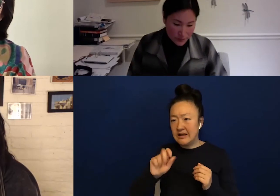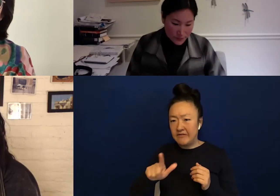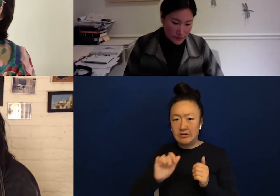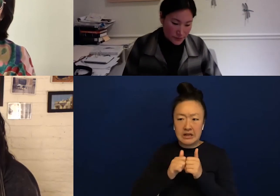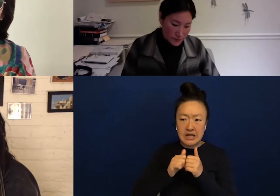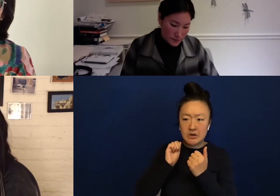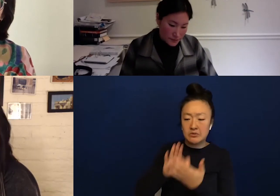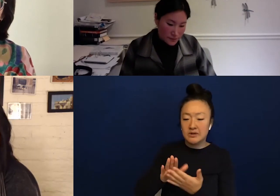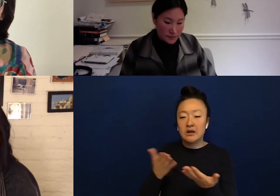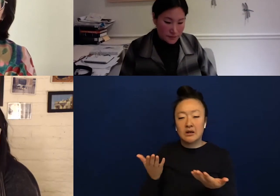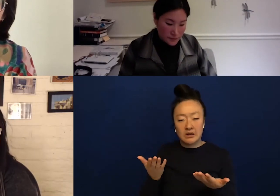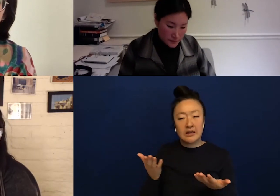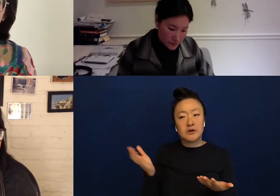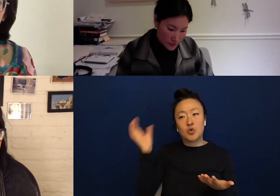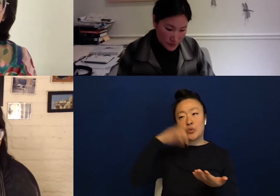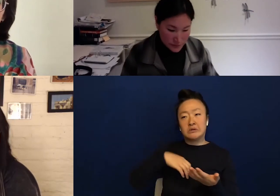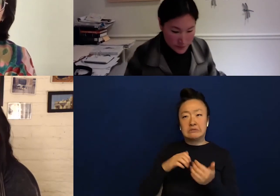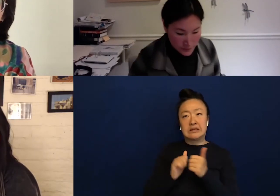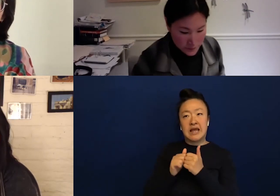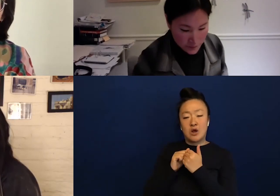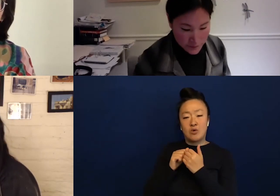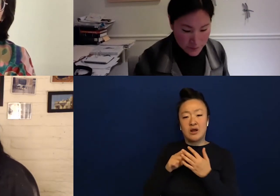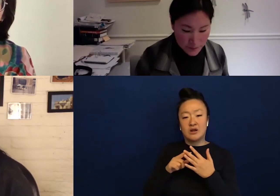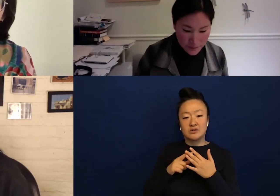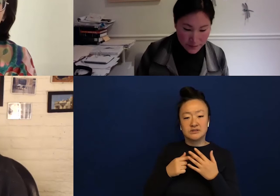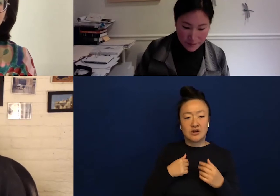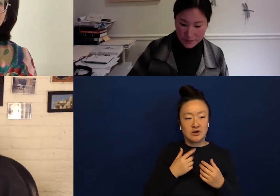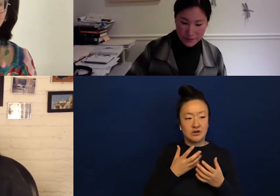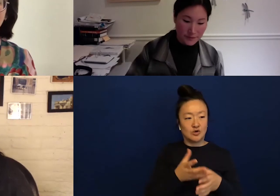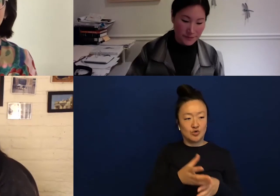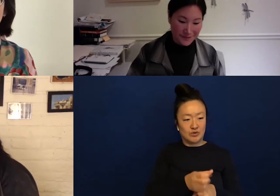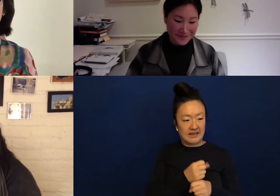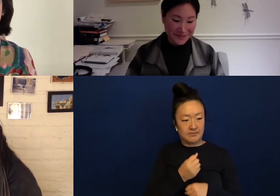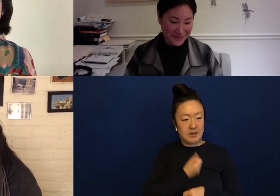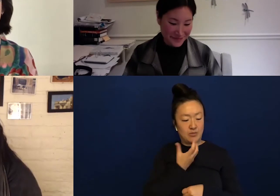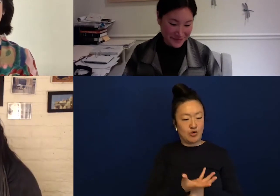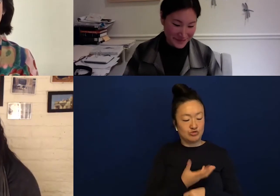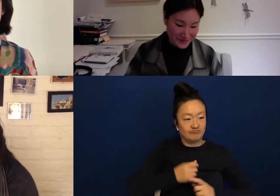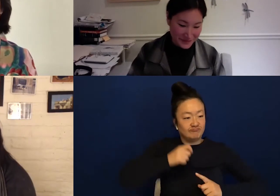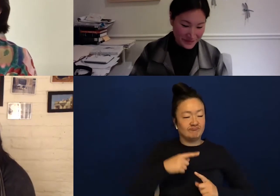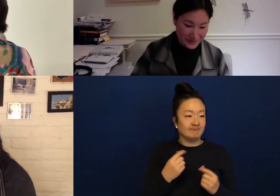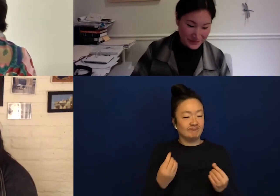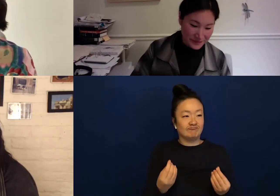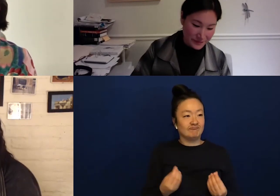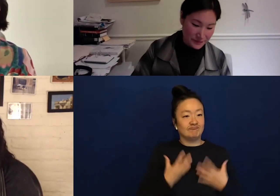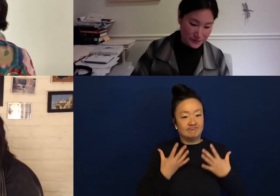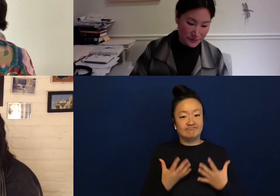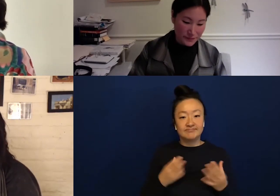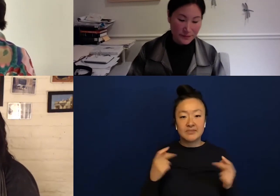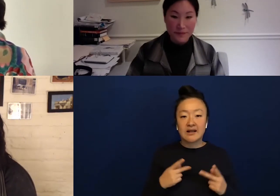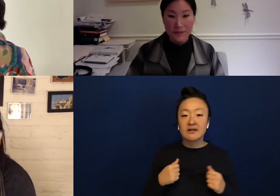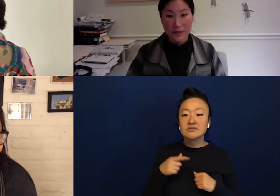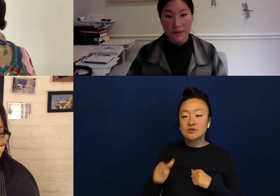Is weirdly, in a weird way, how I got my poetry mojo back. I don't know. I was talking to my